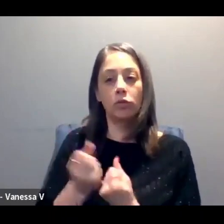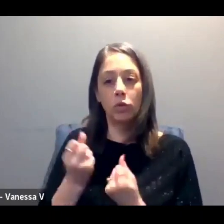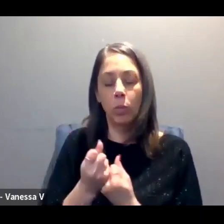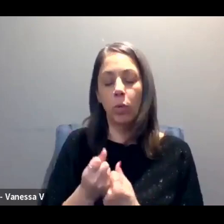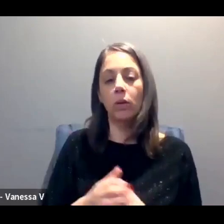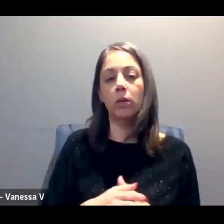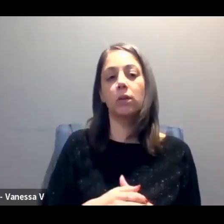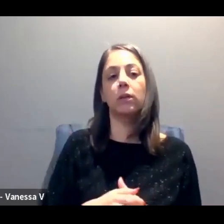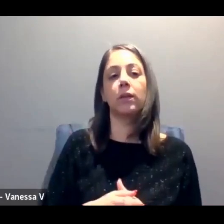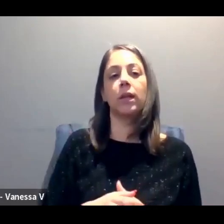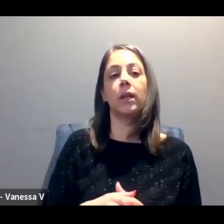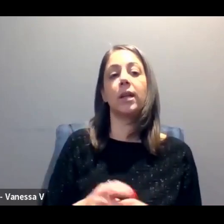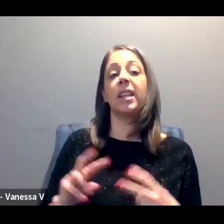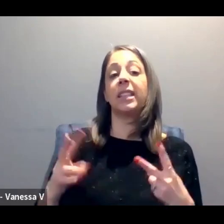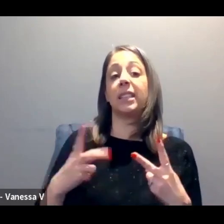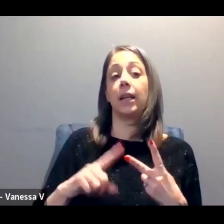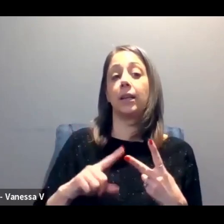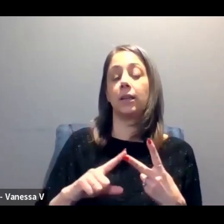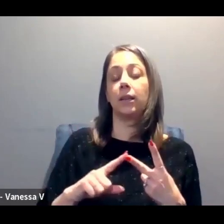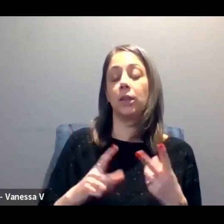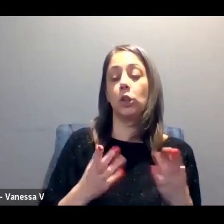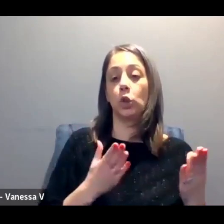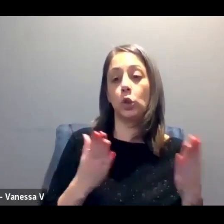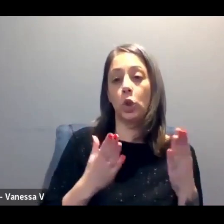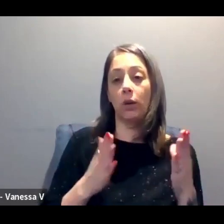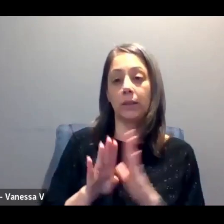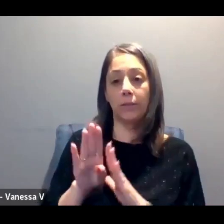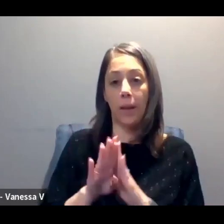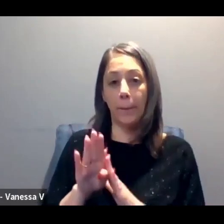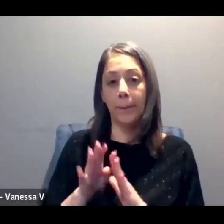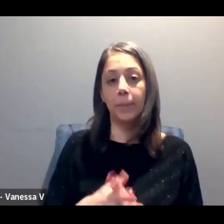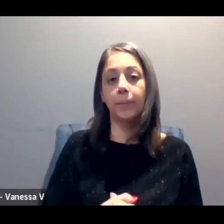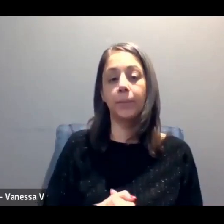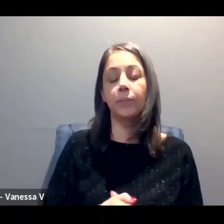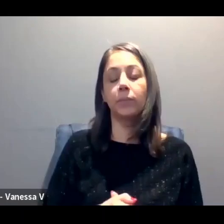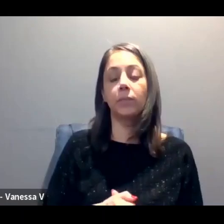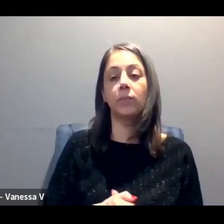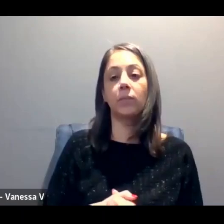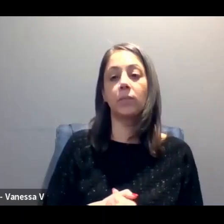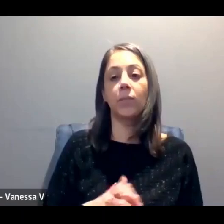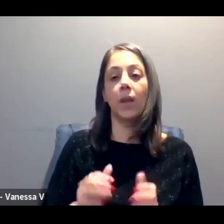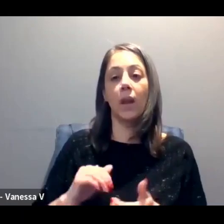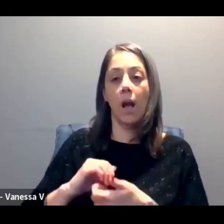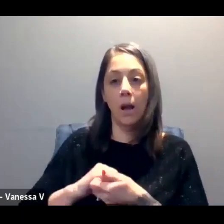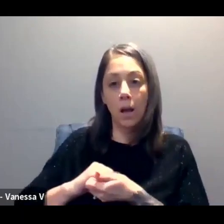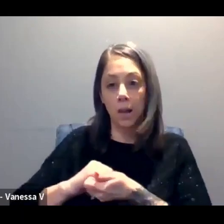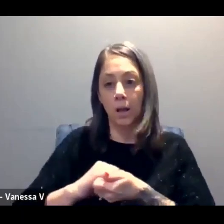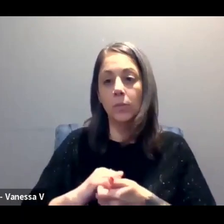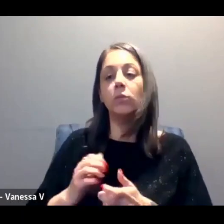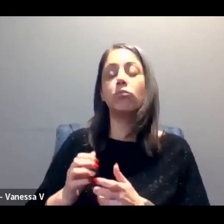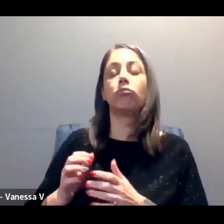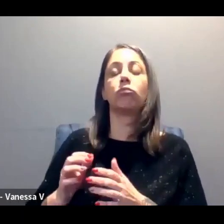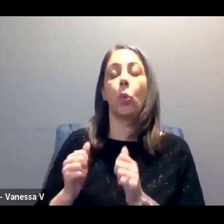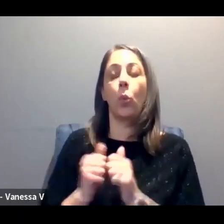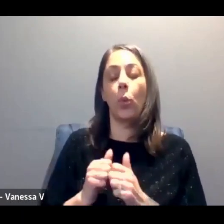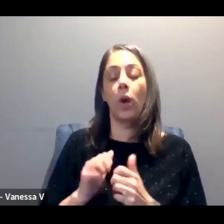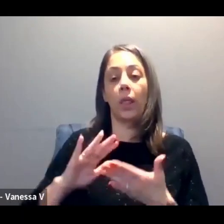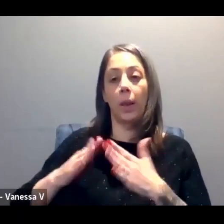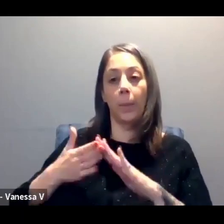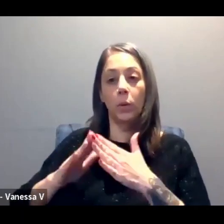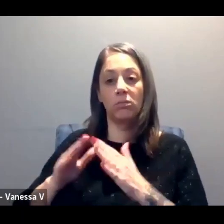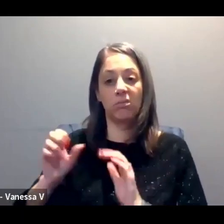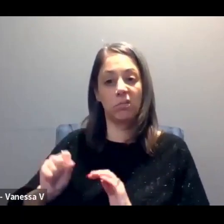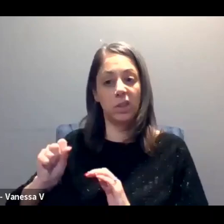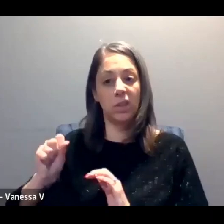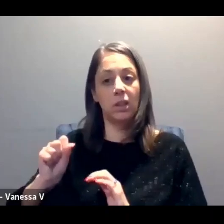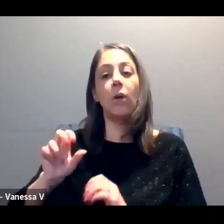second area that we do is the service and development, which is collaborating in and among our communities in our 7